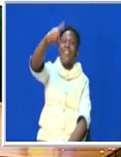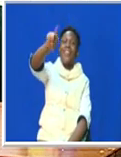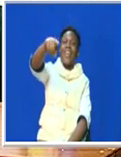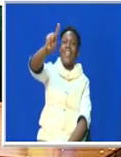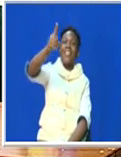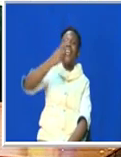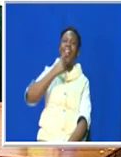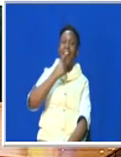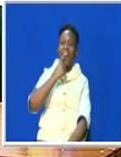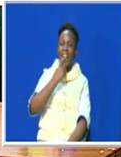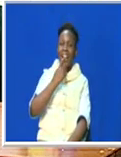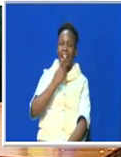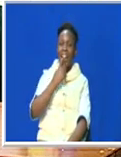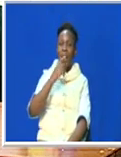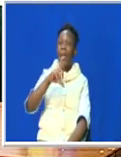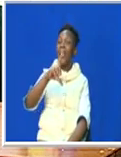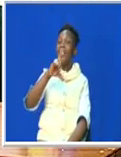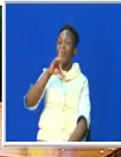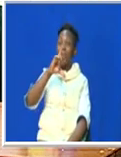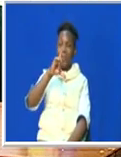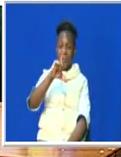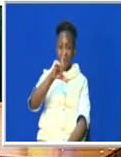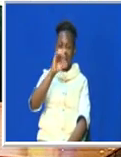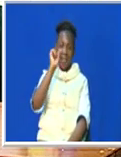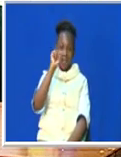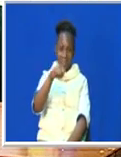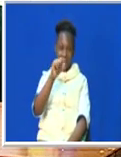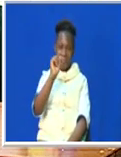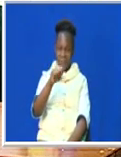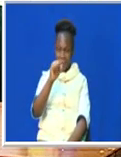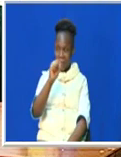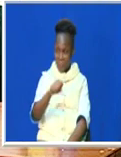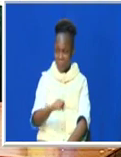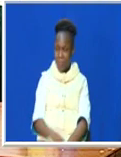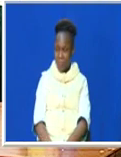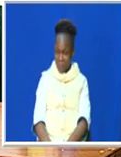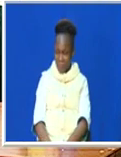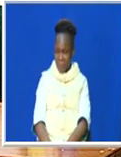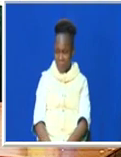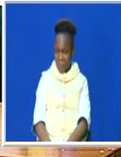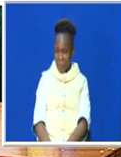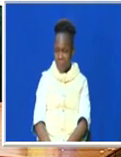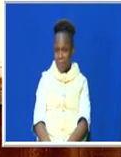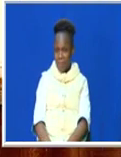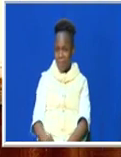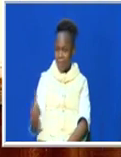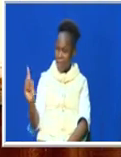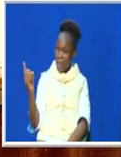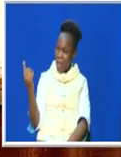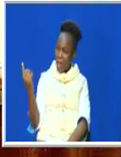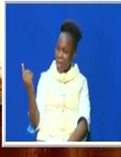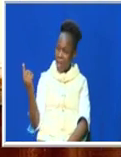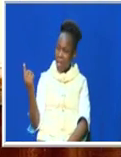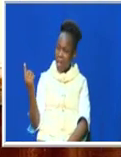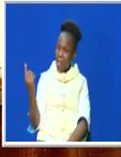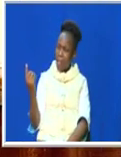The white cup is the largest. So I put it there.